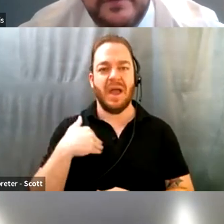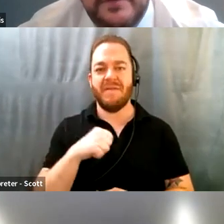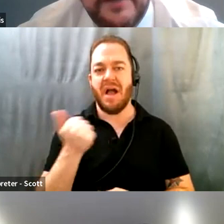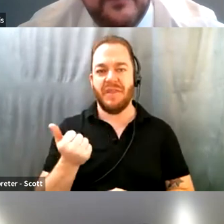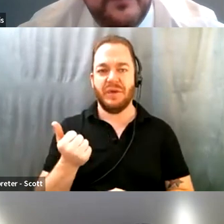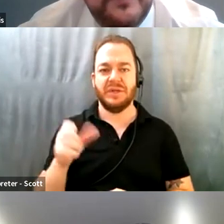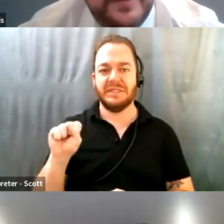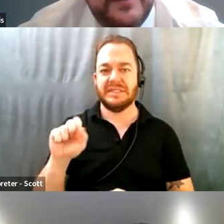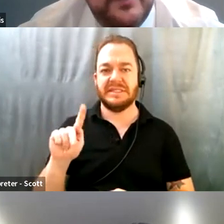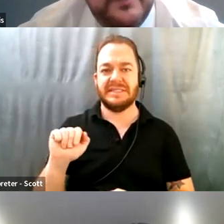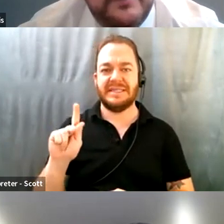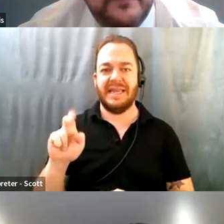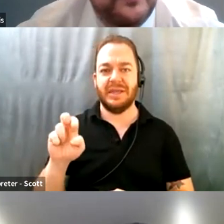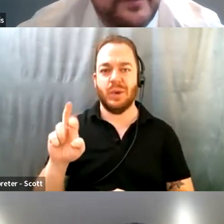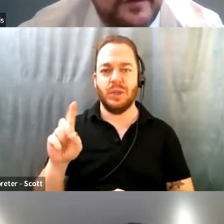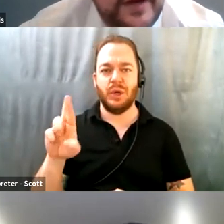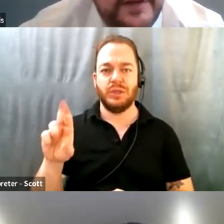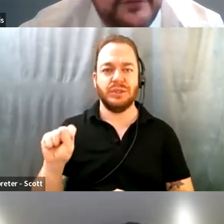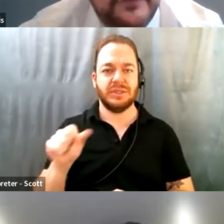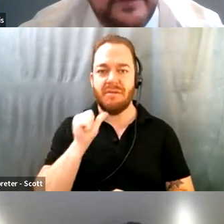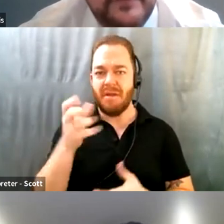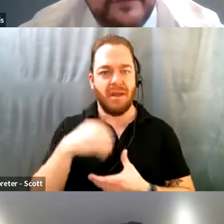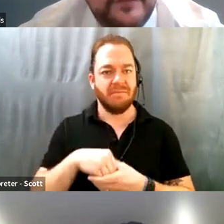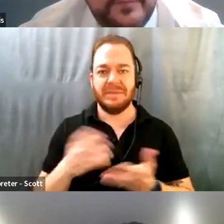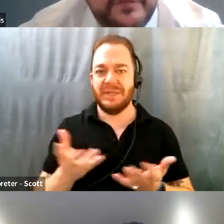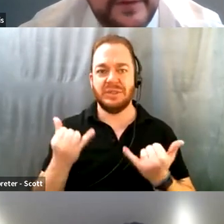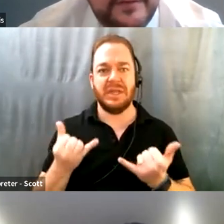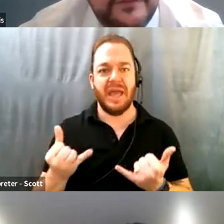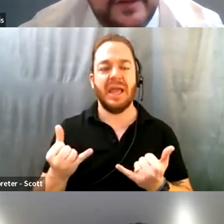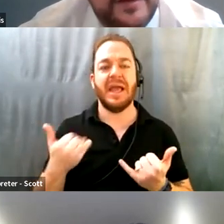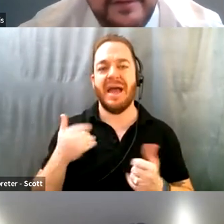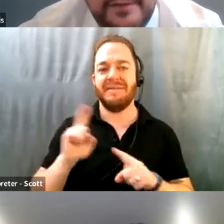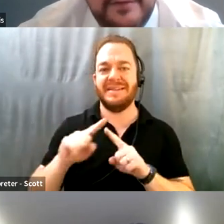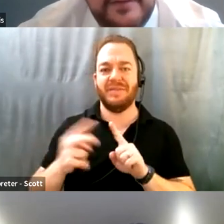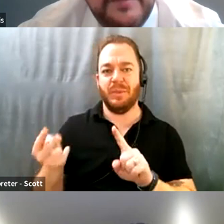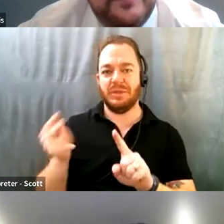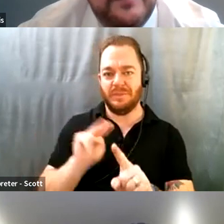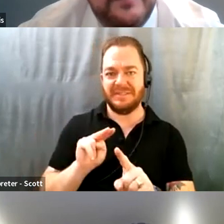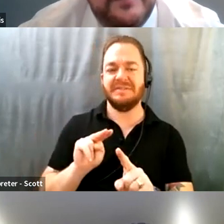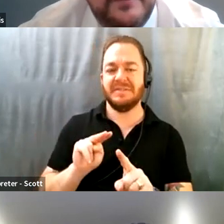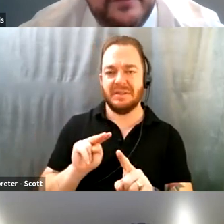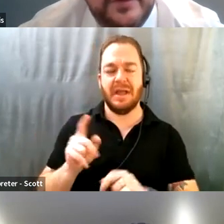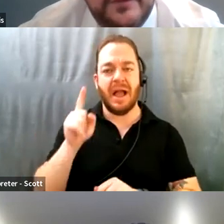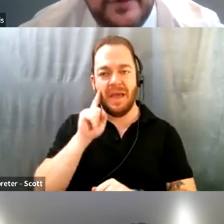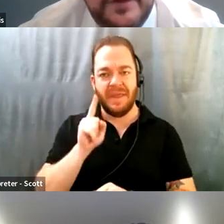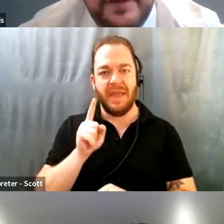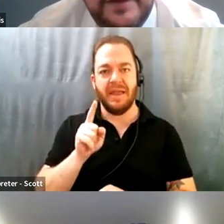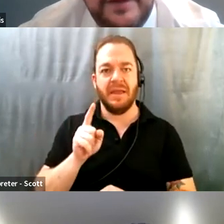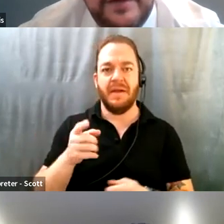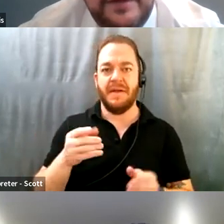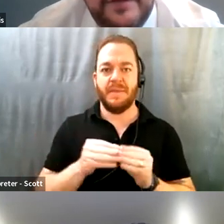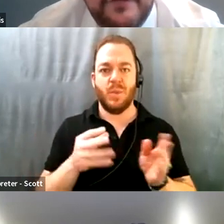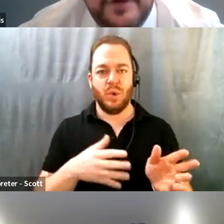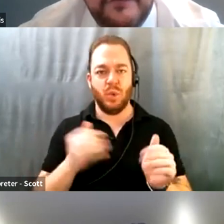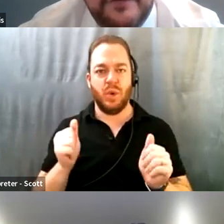who are not in the room today who will also take different angles and give us different perspectives. Like I think the quicker we can